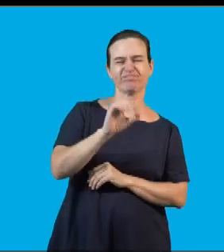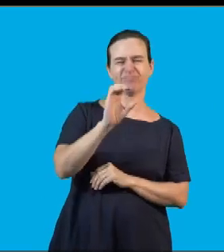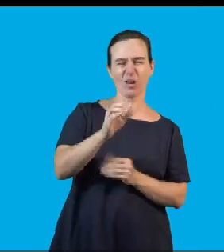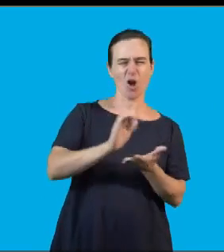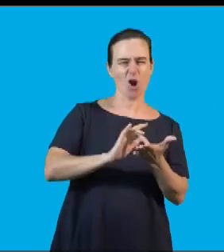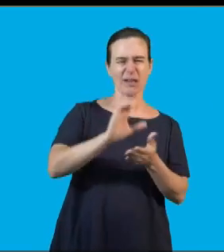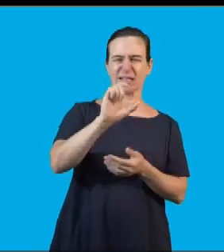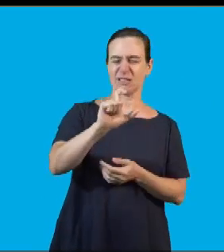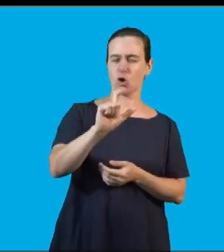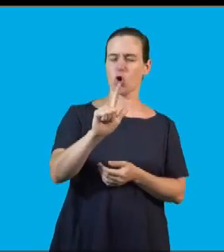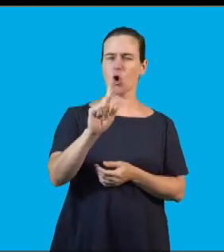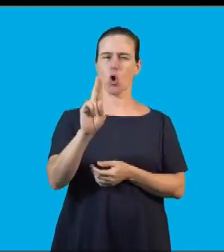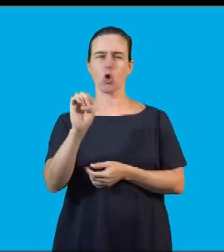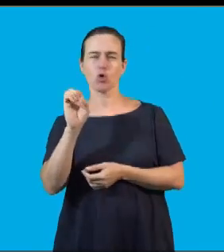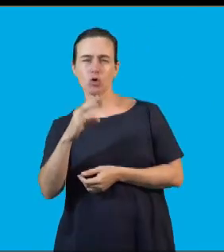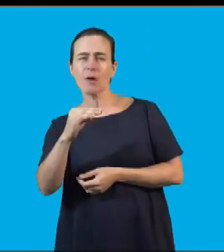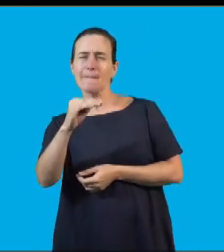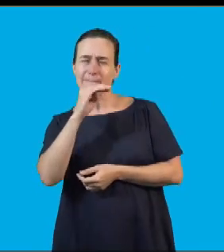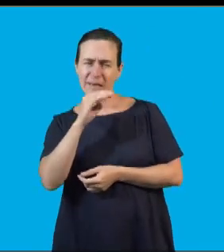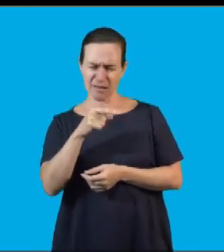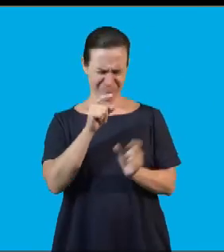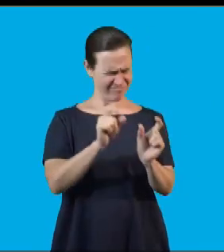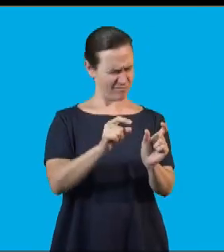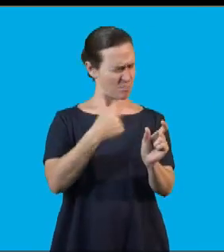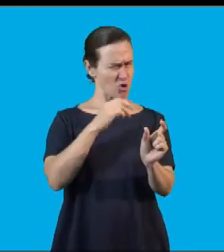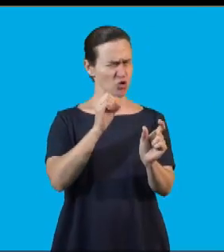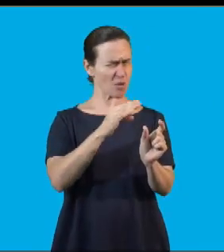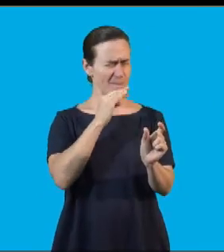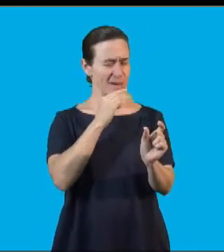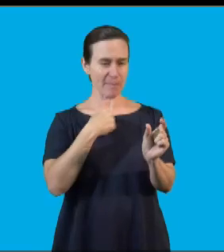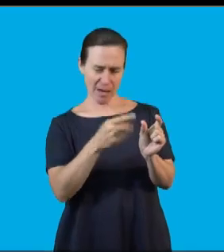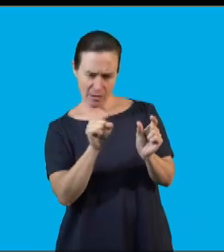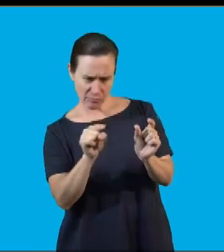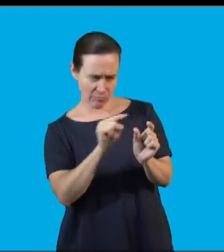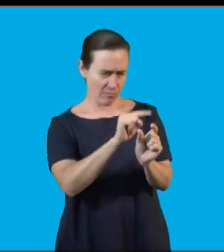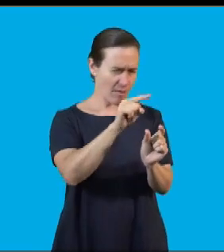the meaning of unfamiliar words based on the surrounding text.